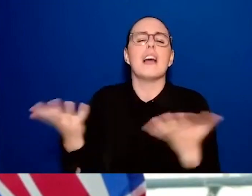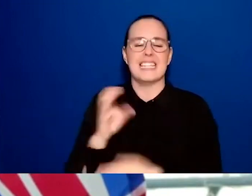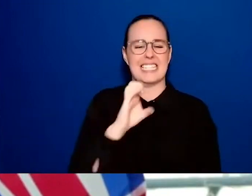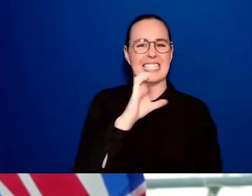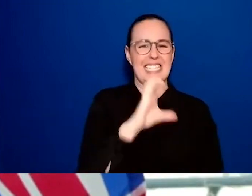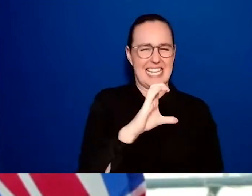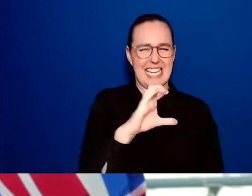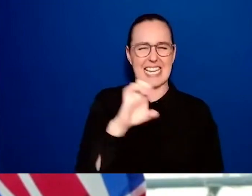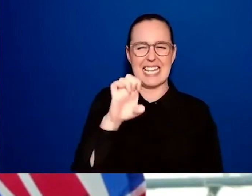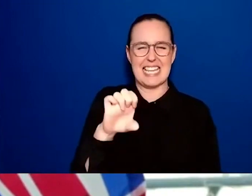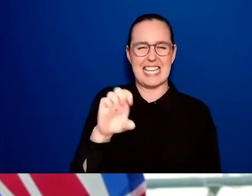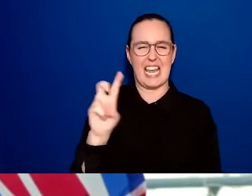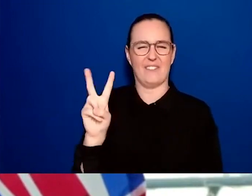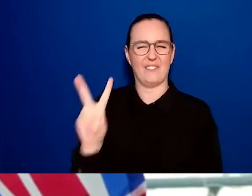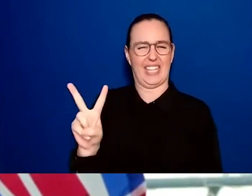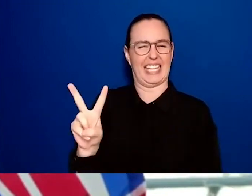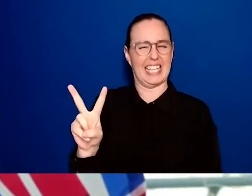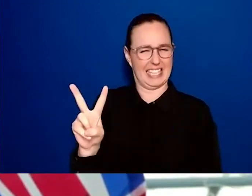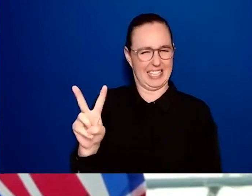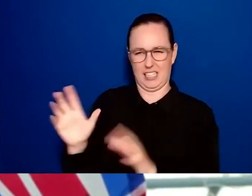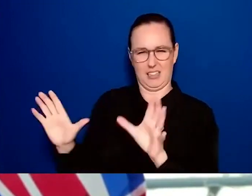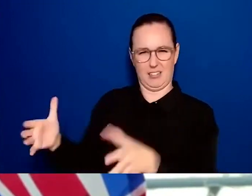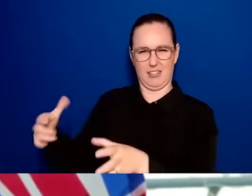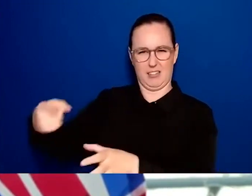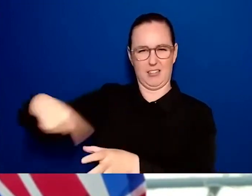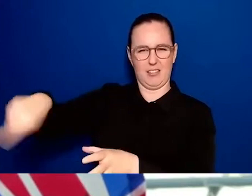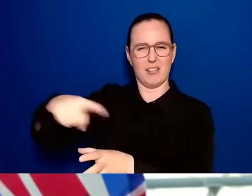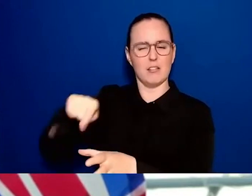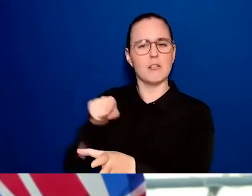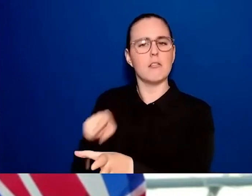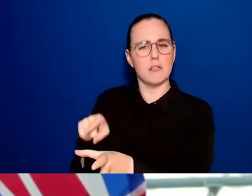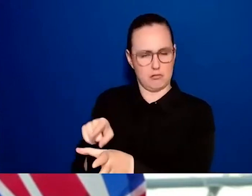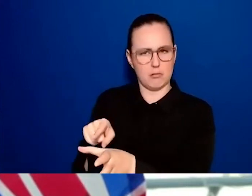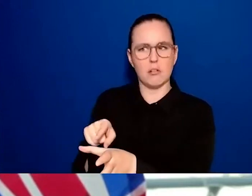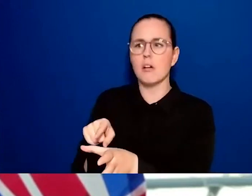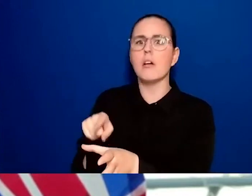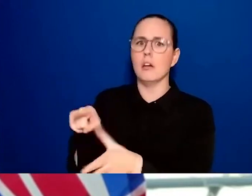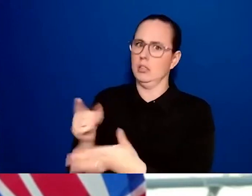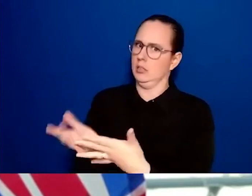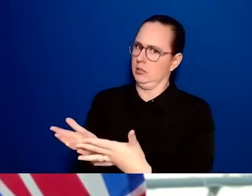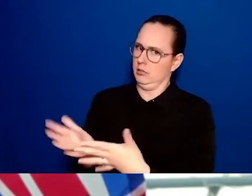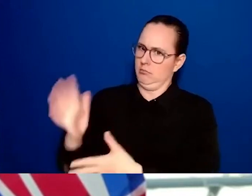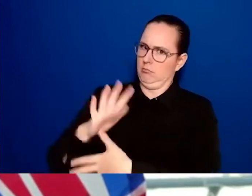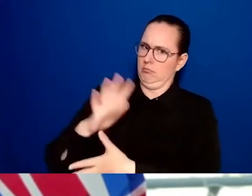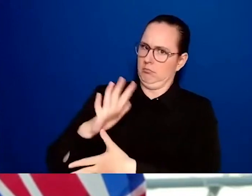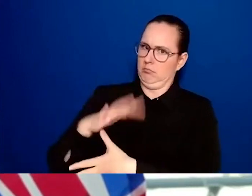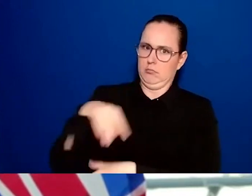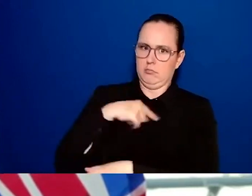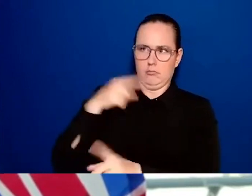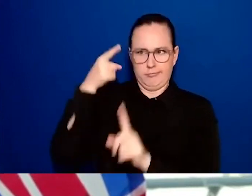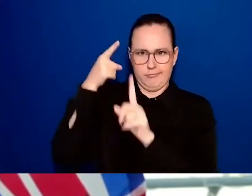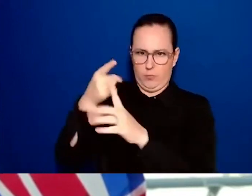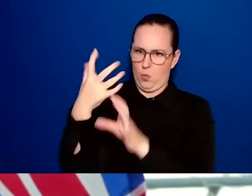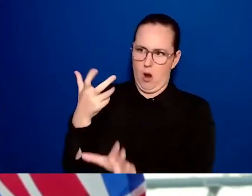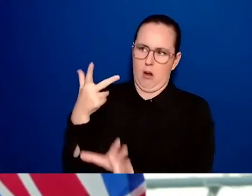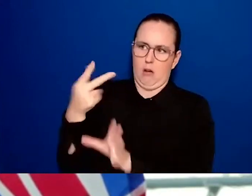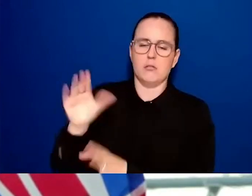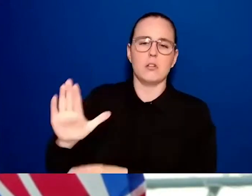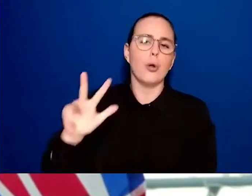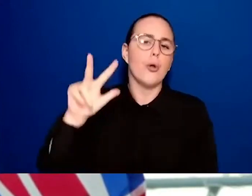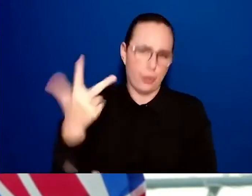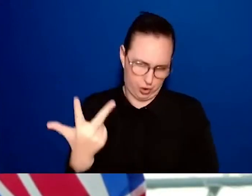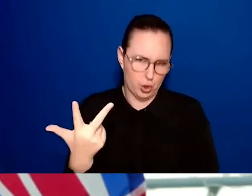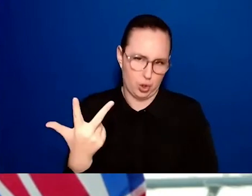And these are the people that we prioritized early on, along with other high-risk people by age, to receive their